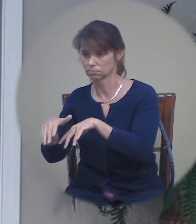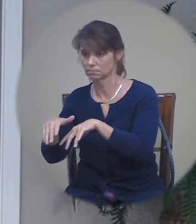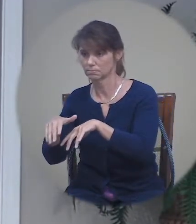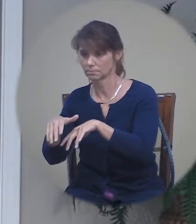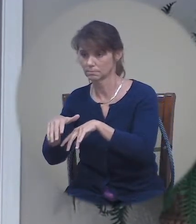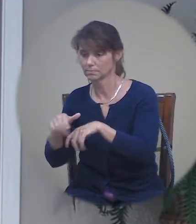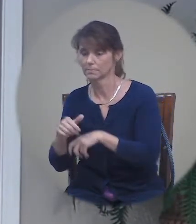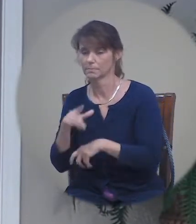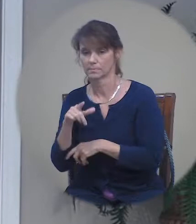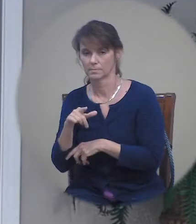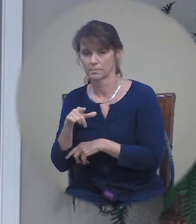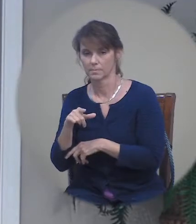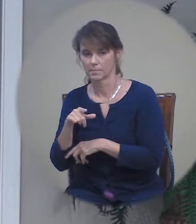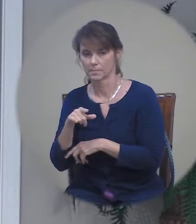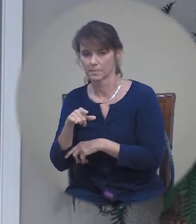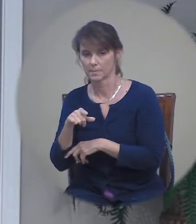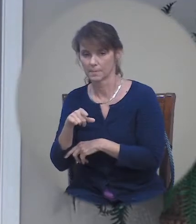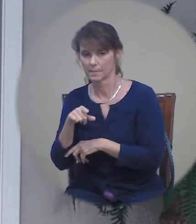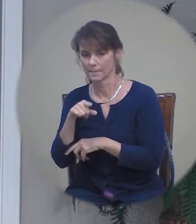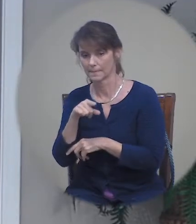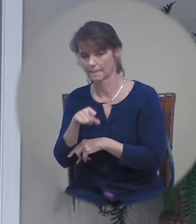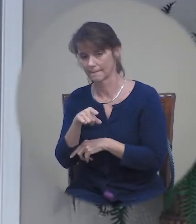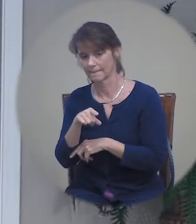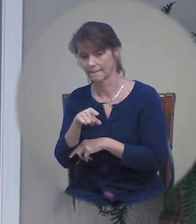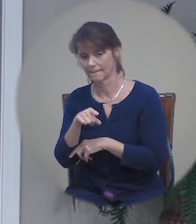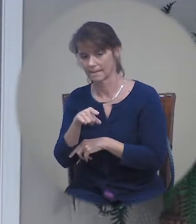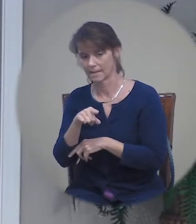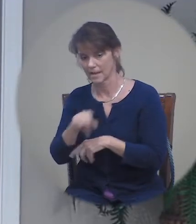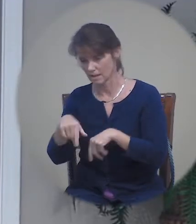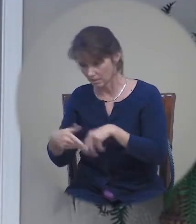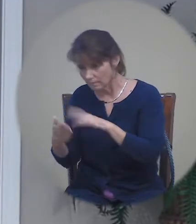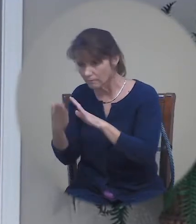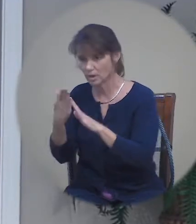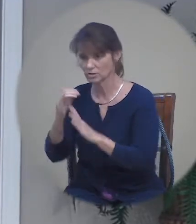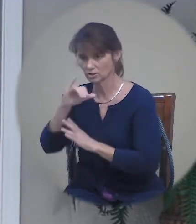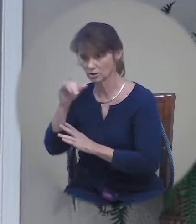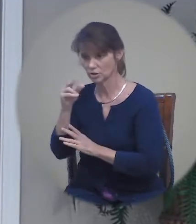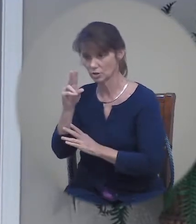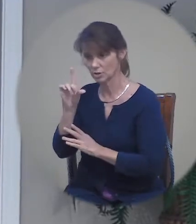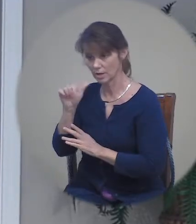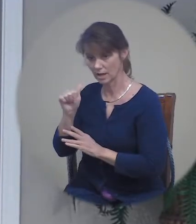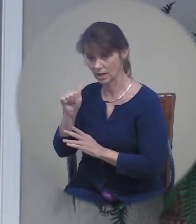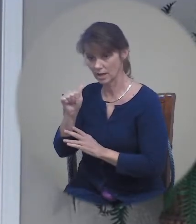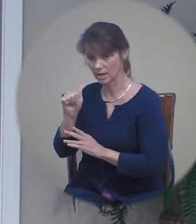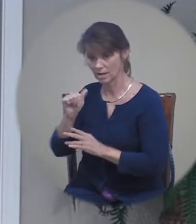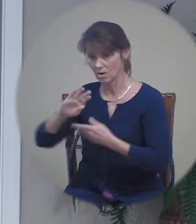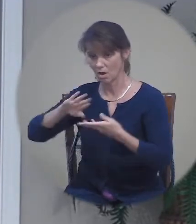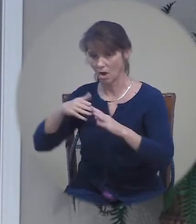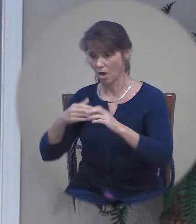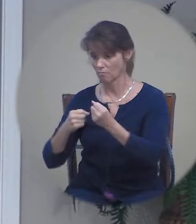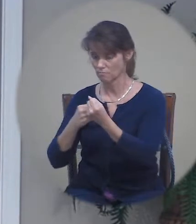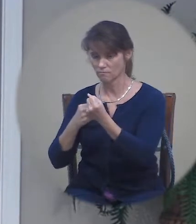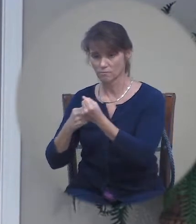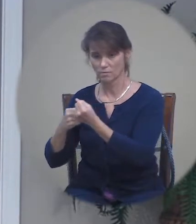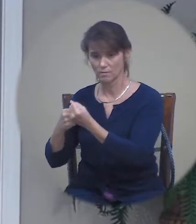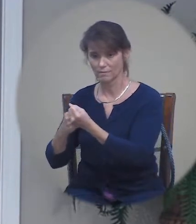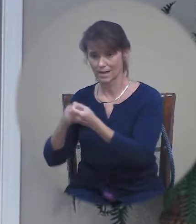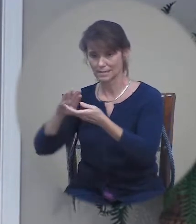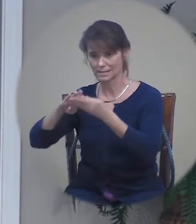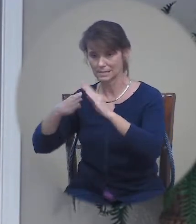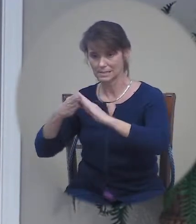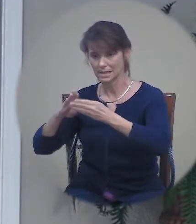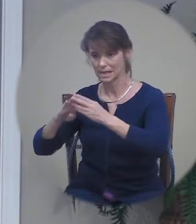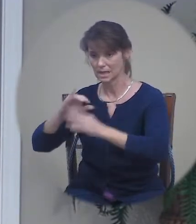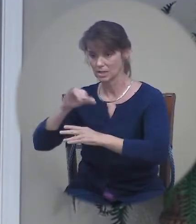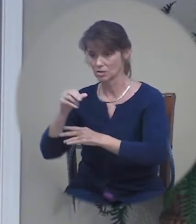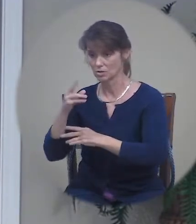and verse 13, he comes against Judah and takes all the fortified cities of Judah and seizes